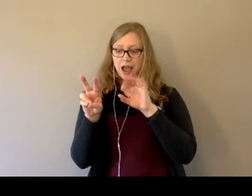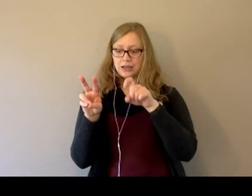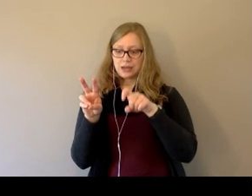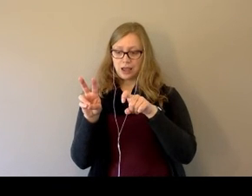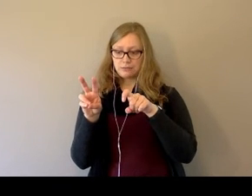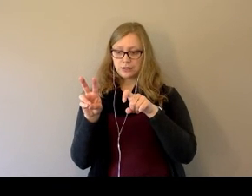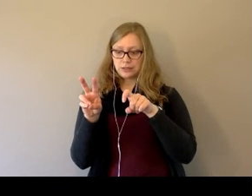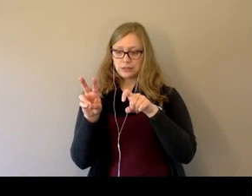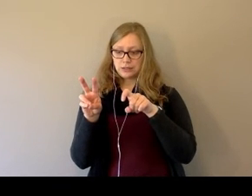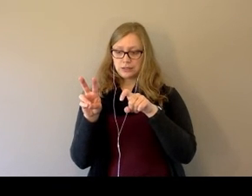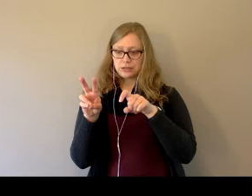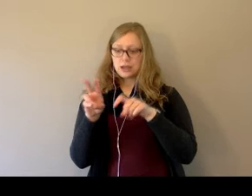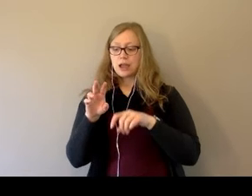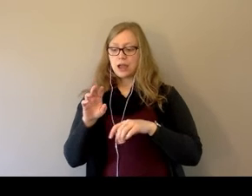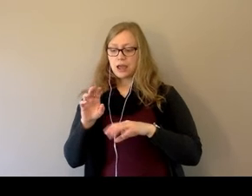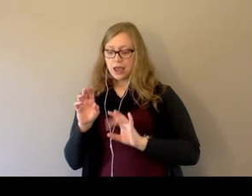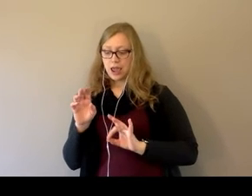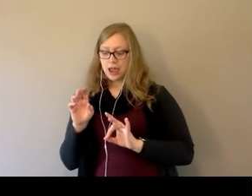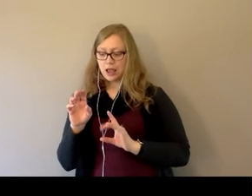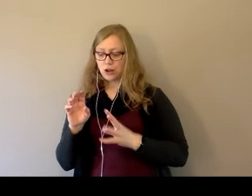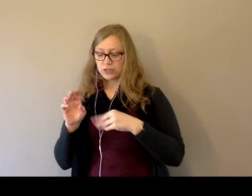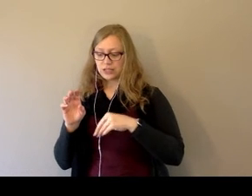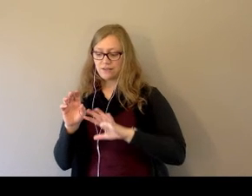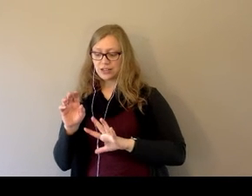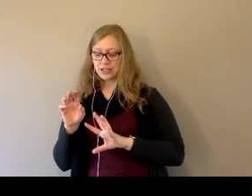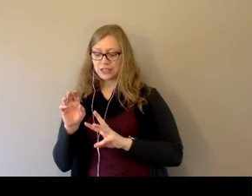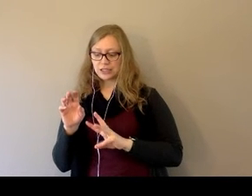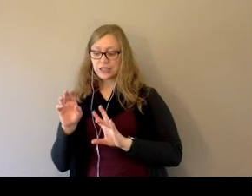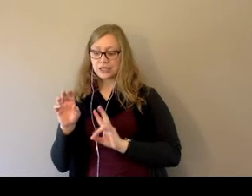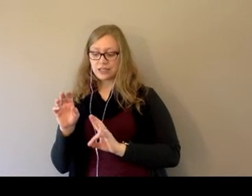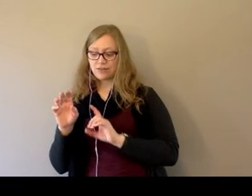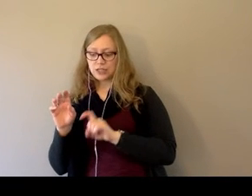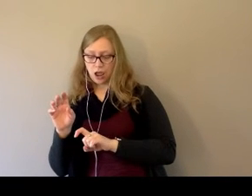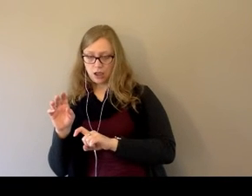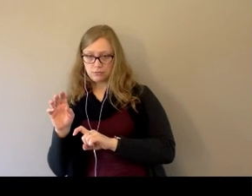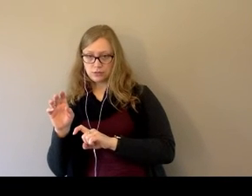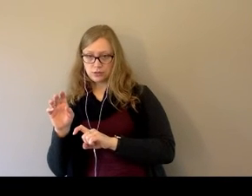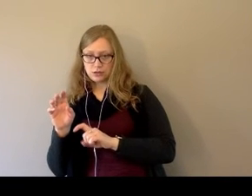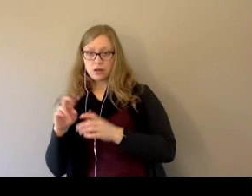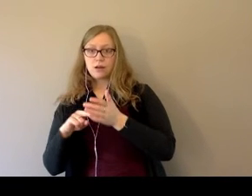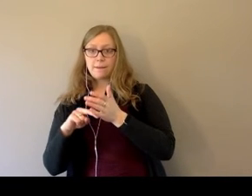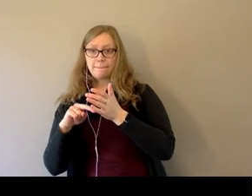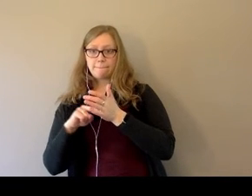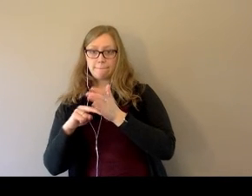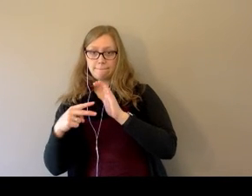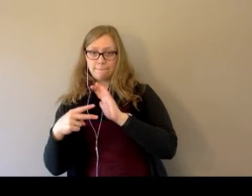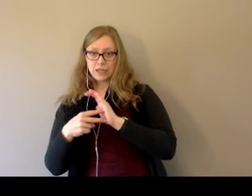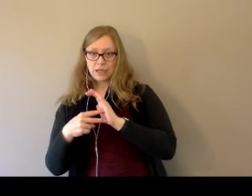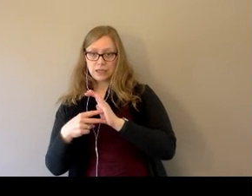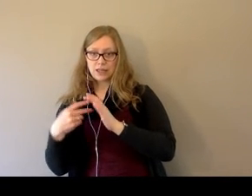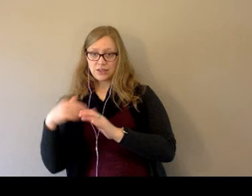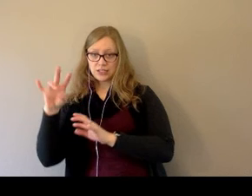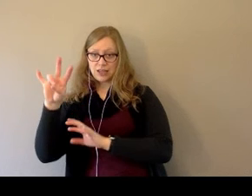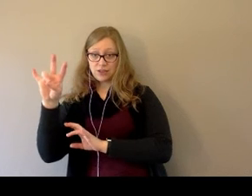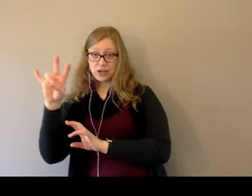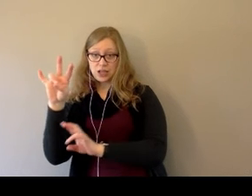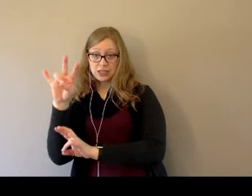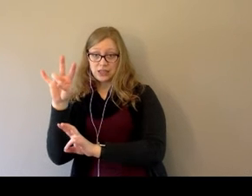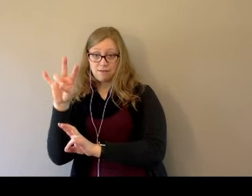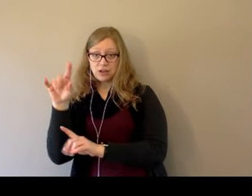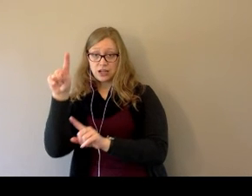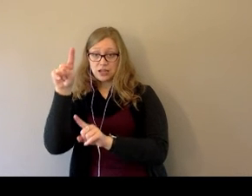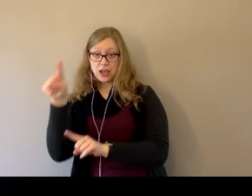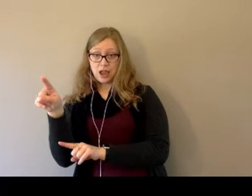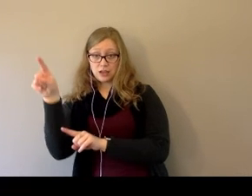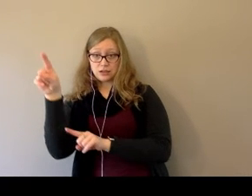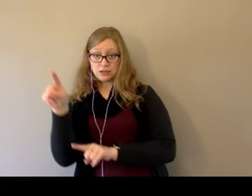and 8 goes into 56 7 times. And then I can see that there's a 7 in the numerator, 7 in the denominator, and so that's going to